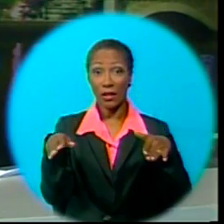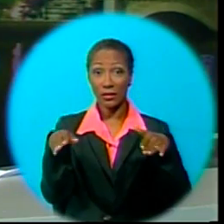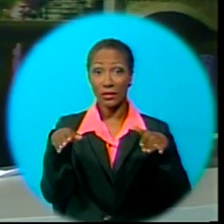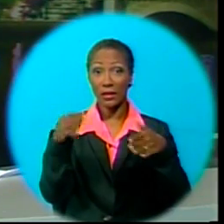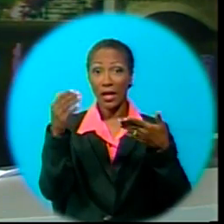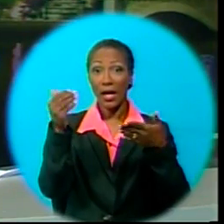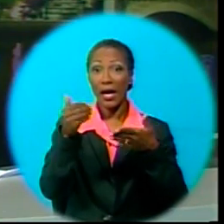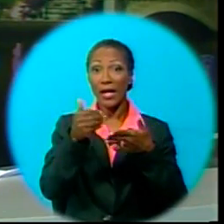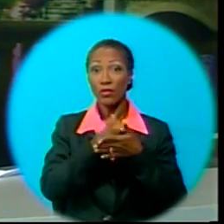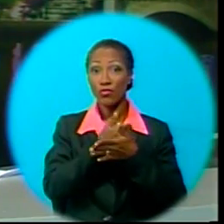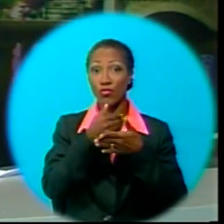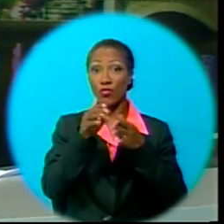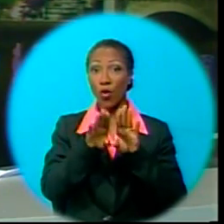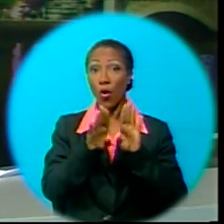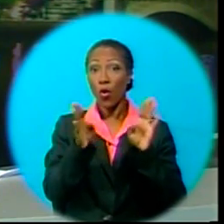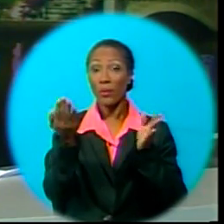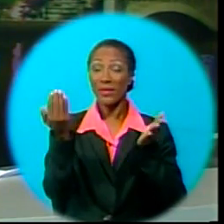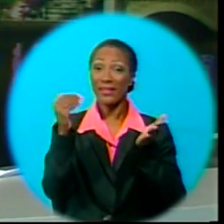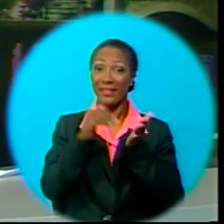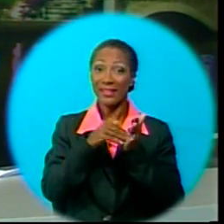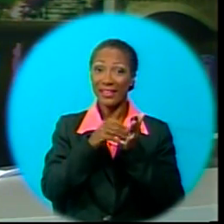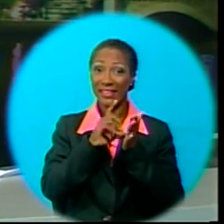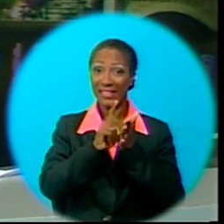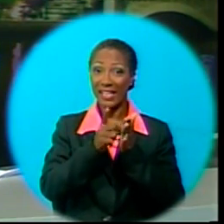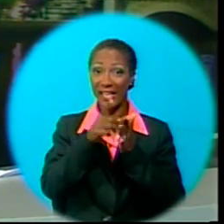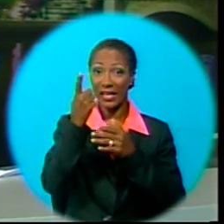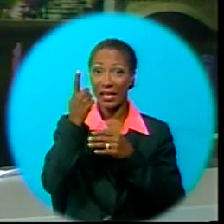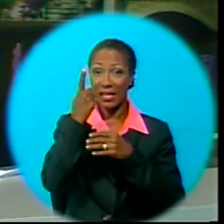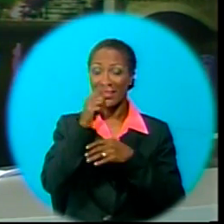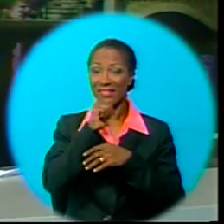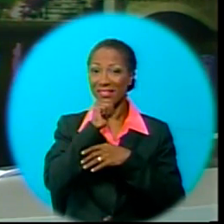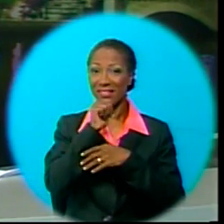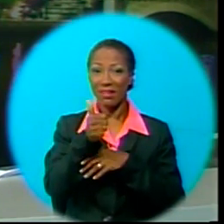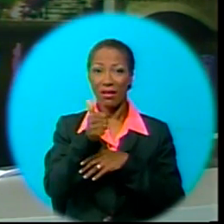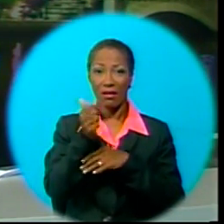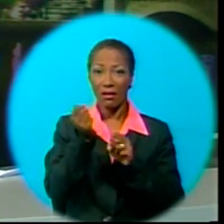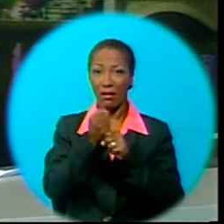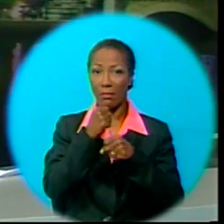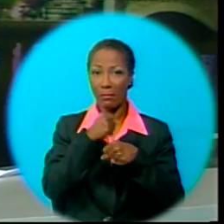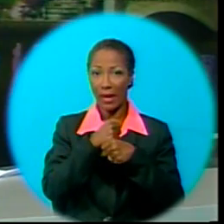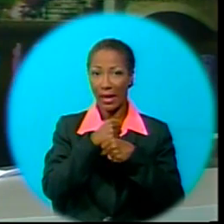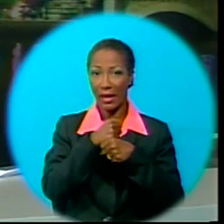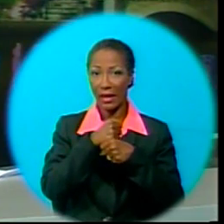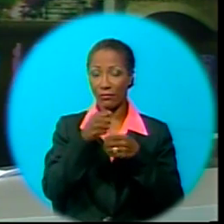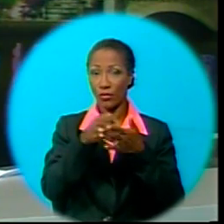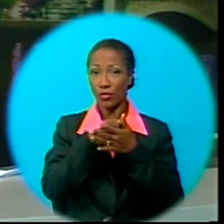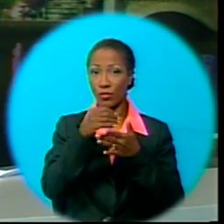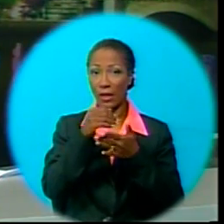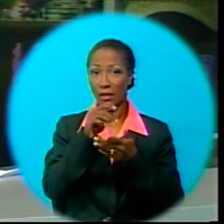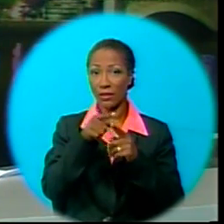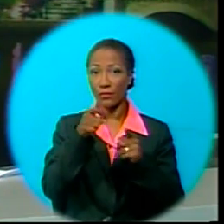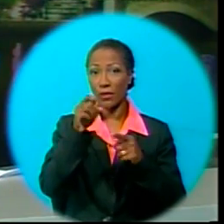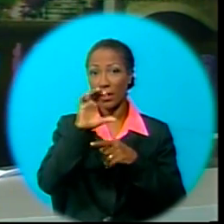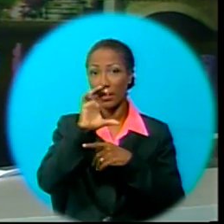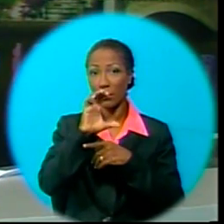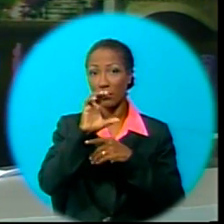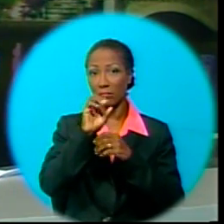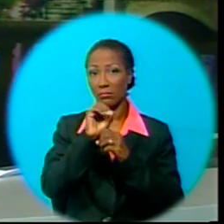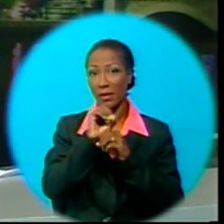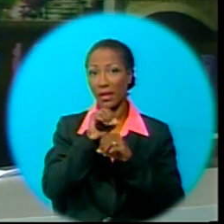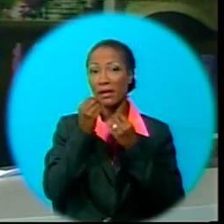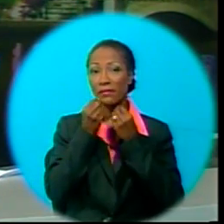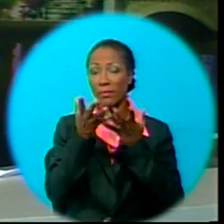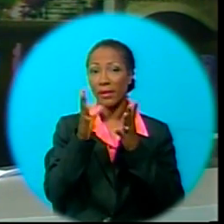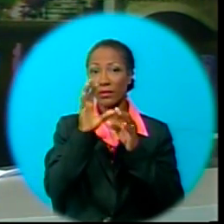shelters, the new reopening date for the new school term has not yet been set. That's according to Chief Information Officer at Dominica's